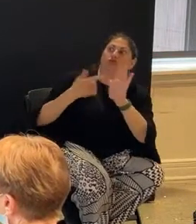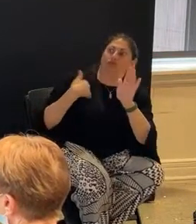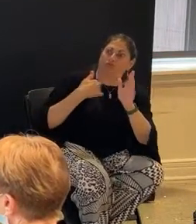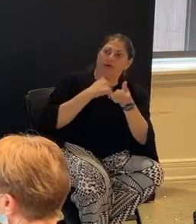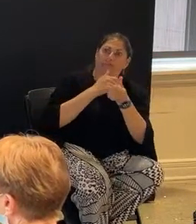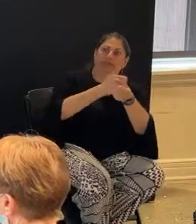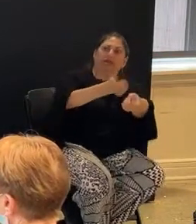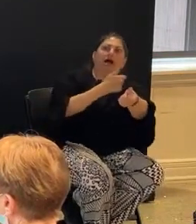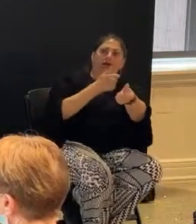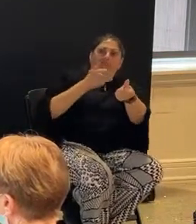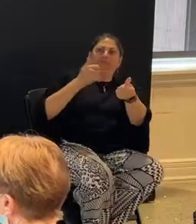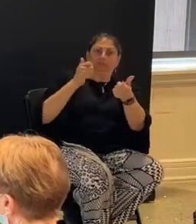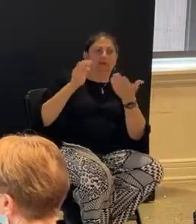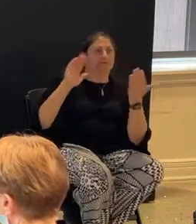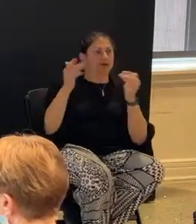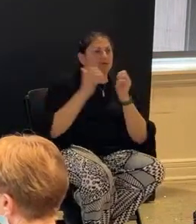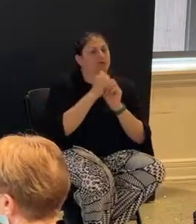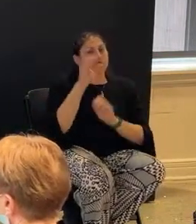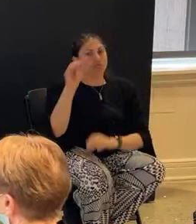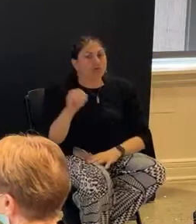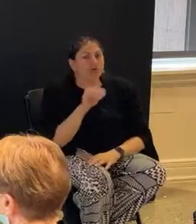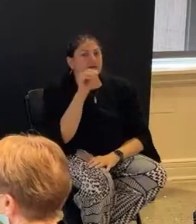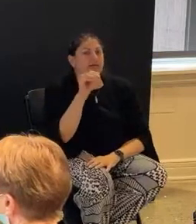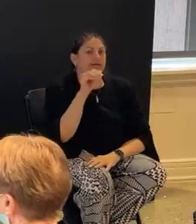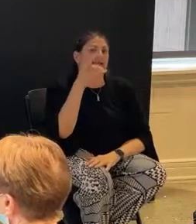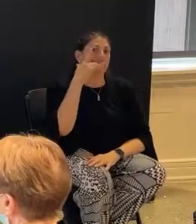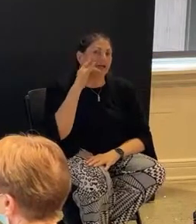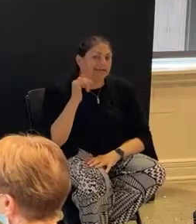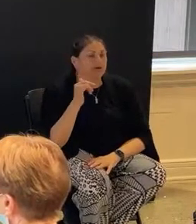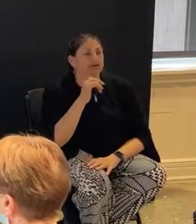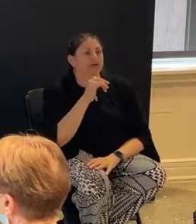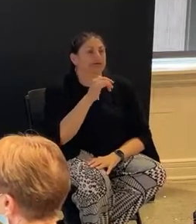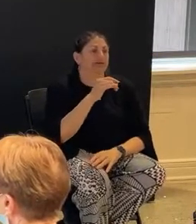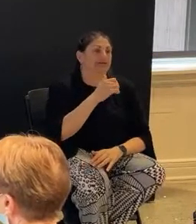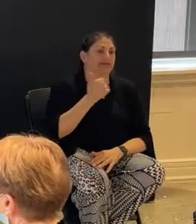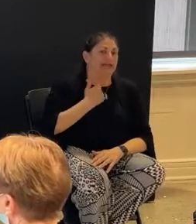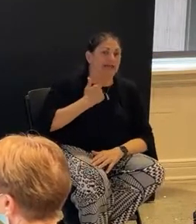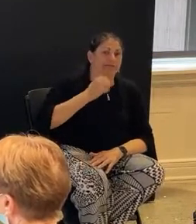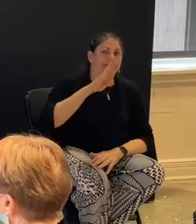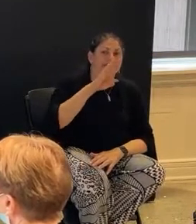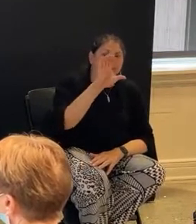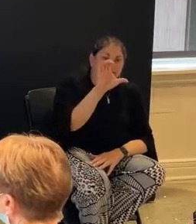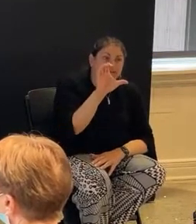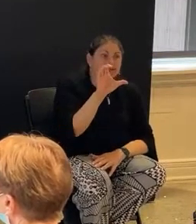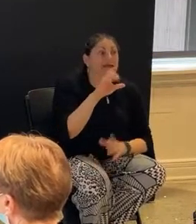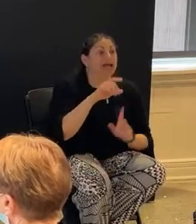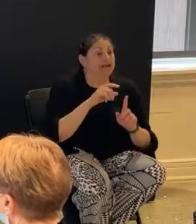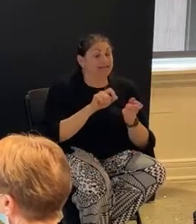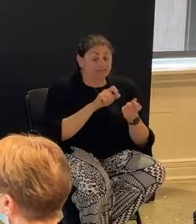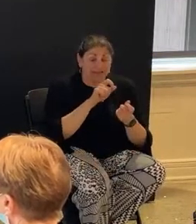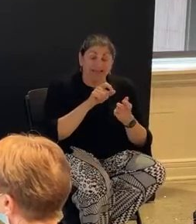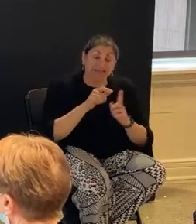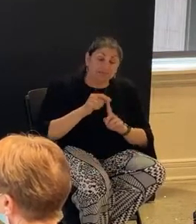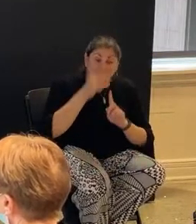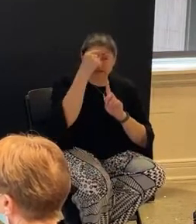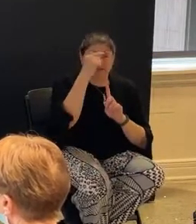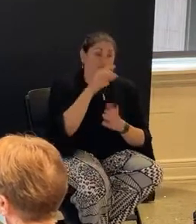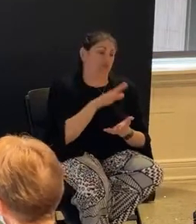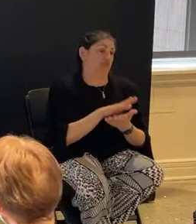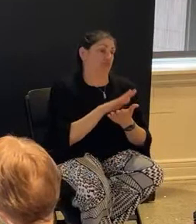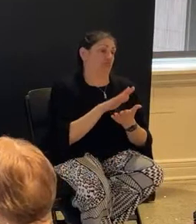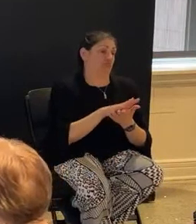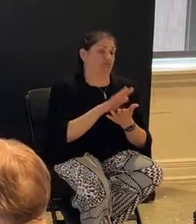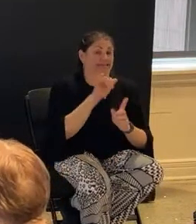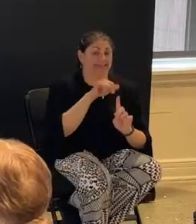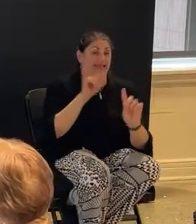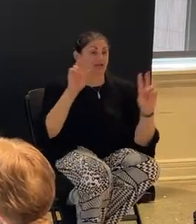behind Oregon and California and British Columbia on, particularly on the schools issue. I have a different job